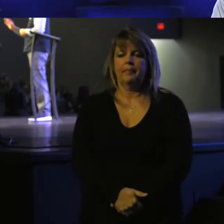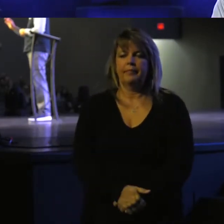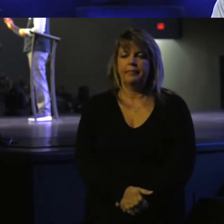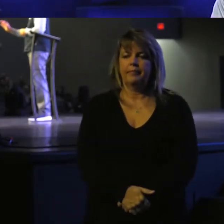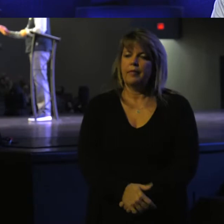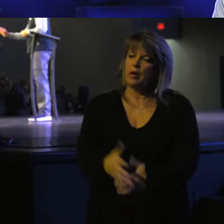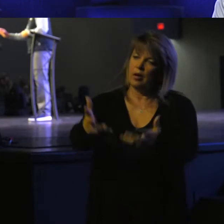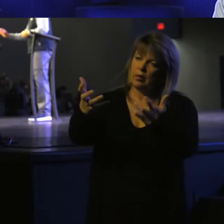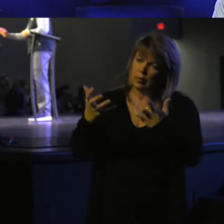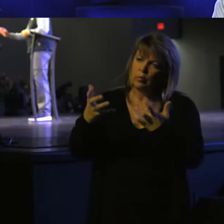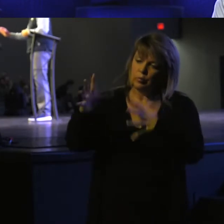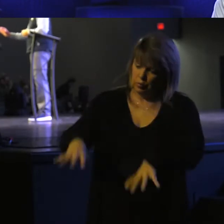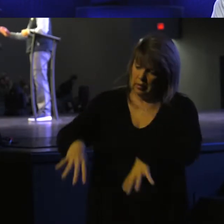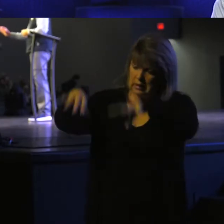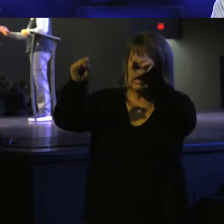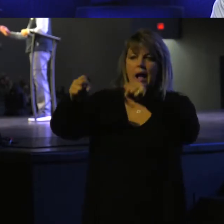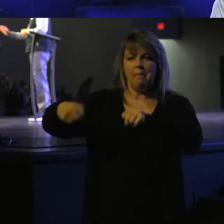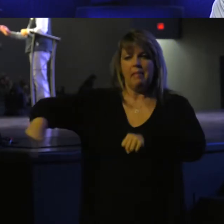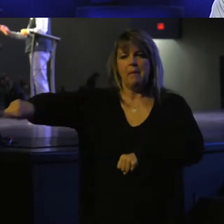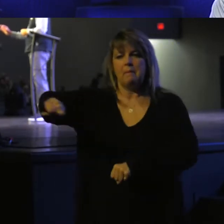who desires to adopt them,